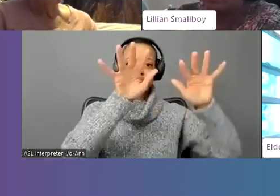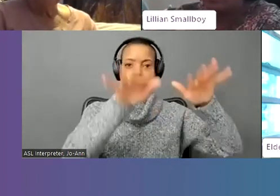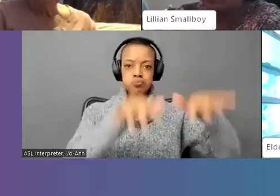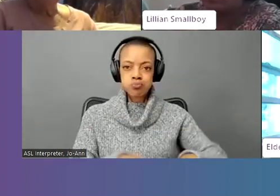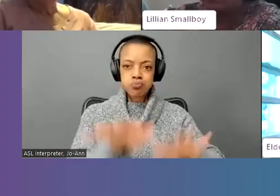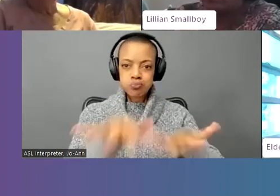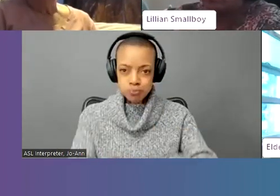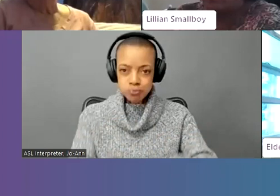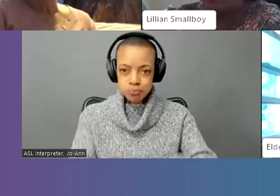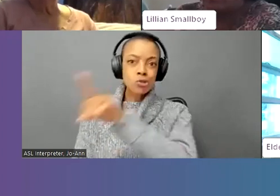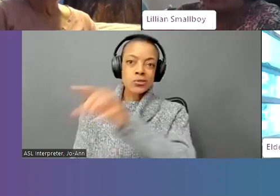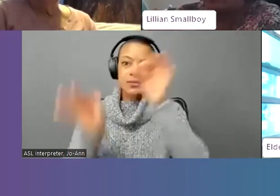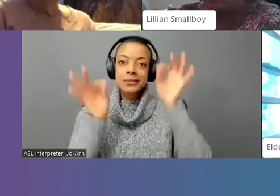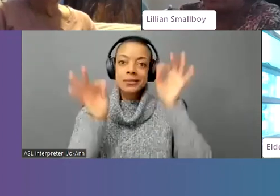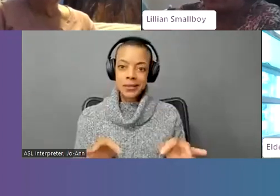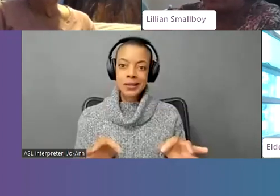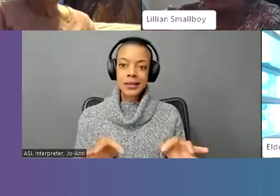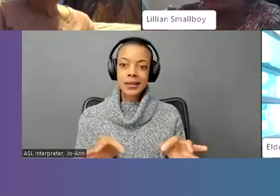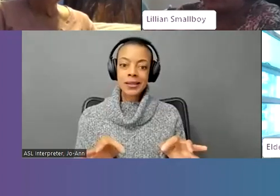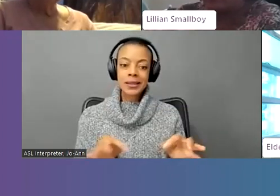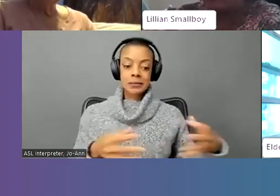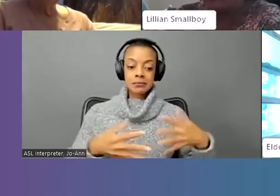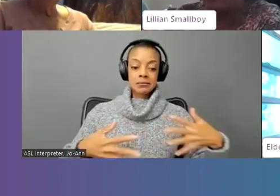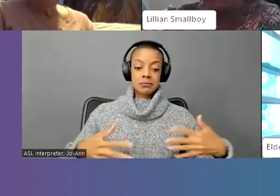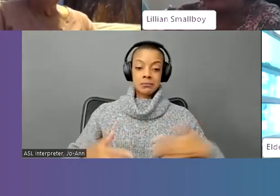children. She's a powerful woman.